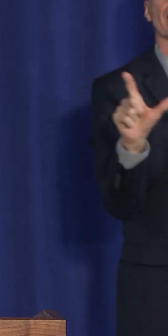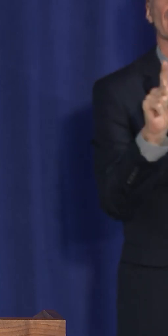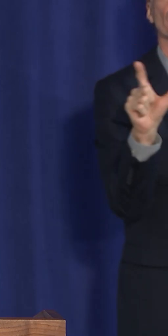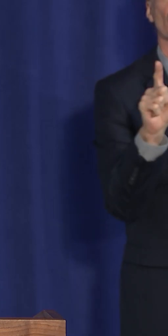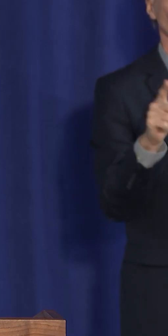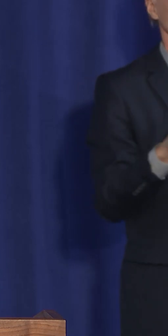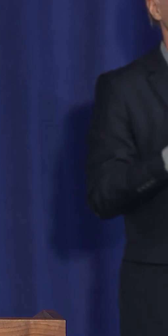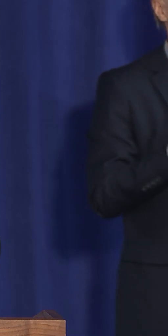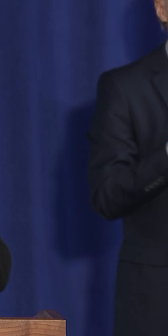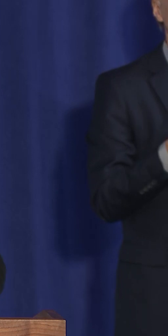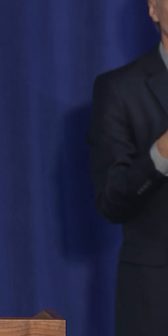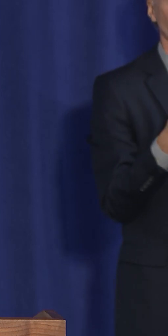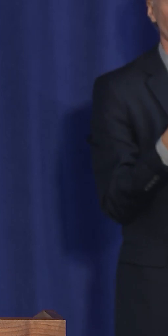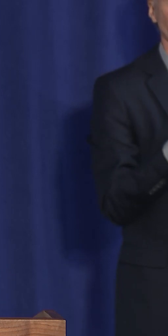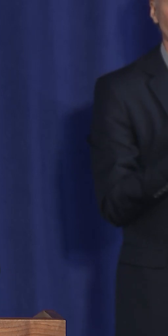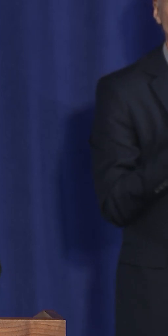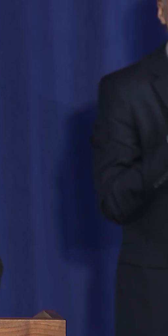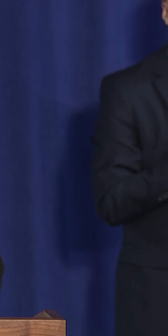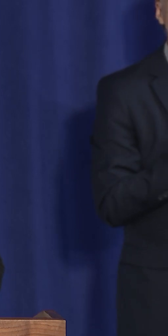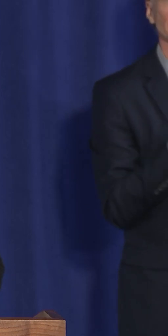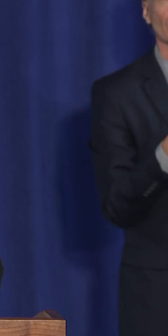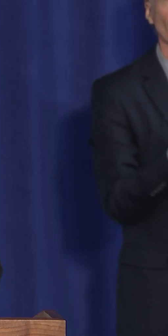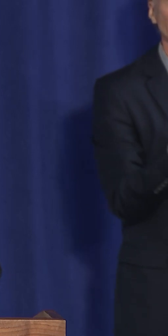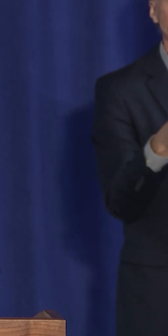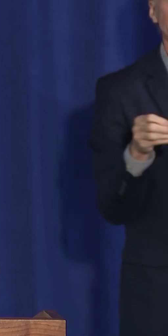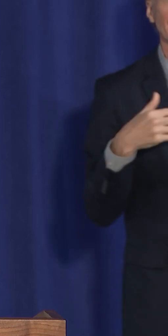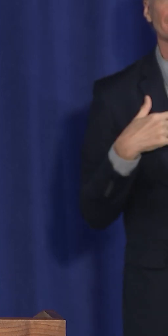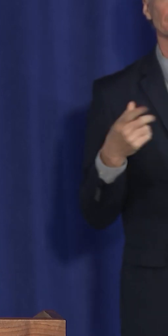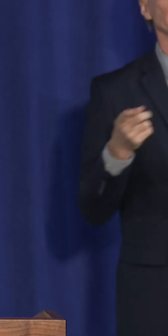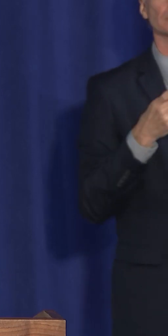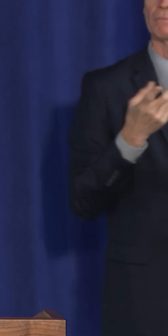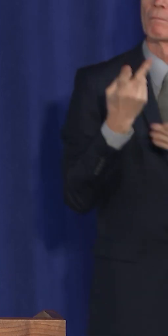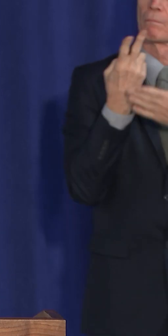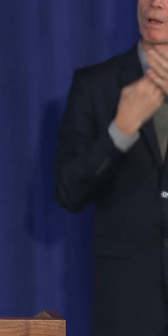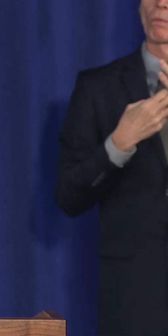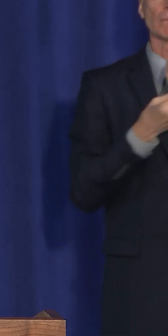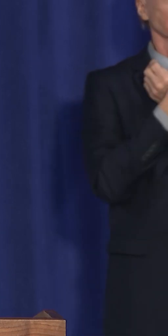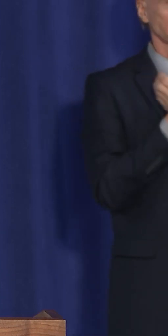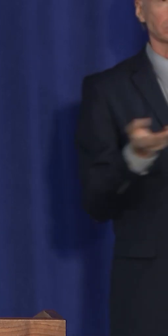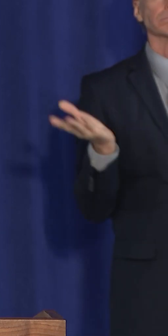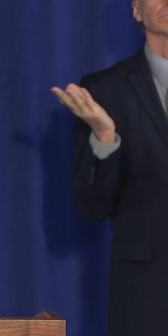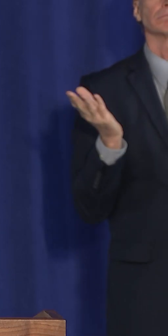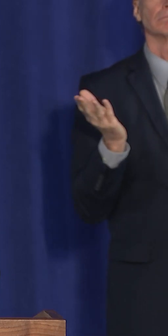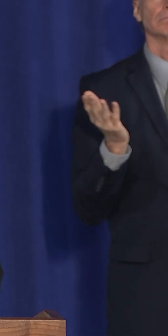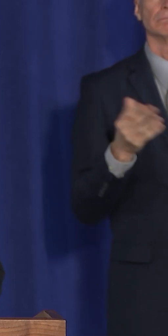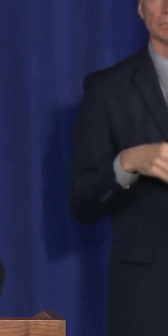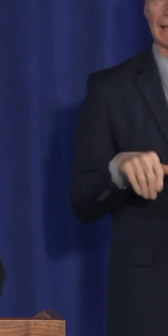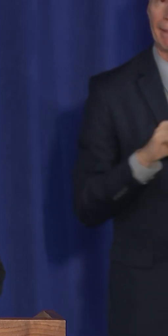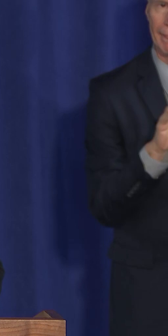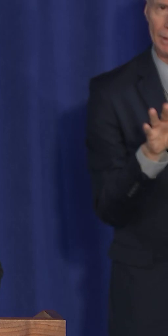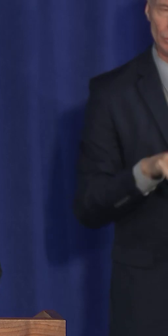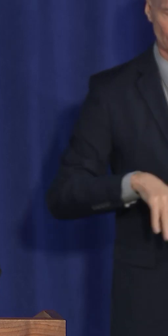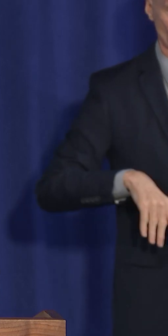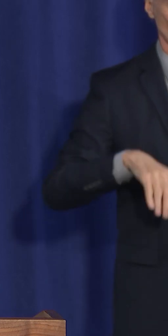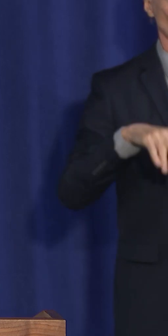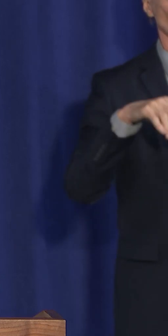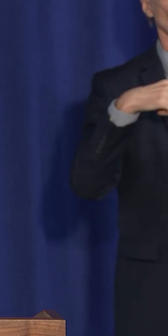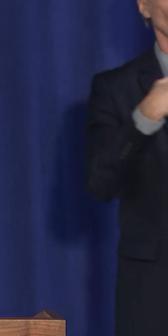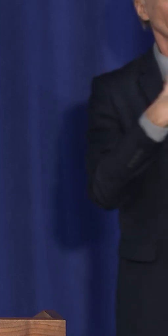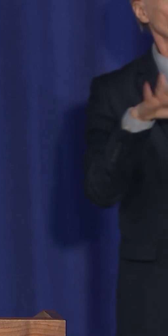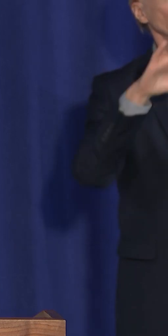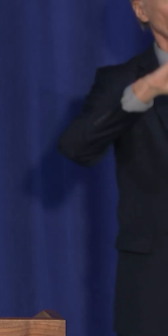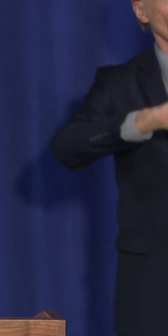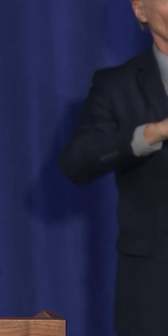community organizations, and so on? So we're doing both. And just to be really clear about that, we have partnered with these